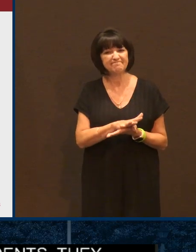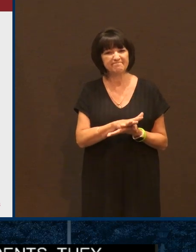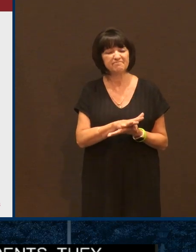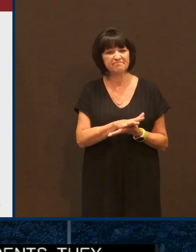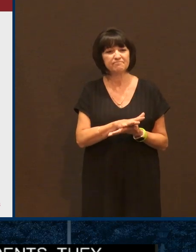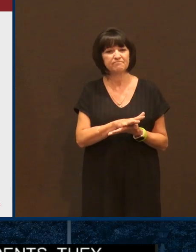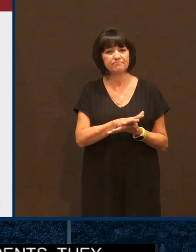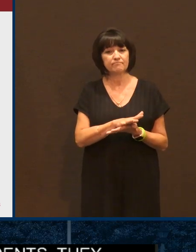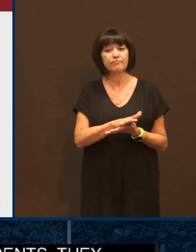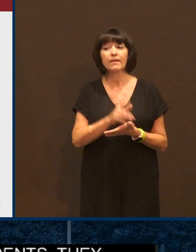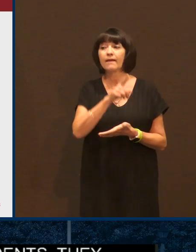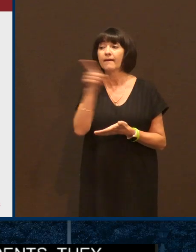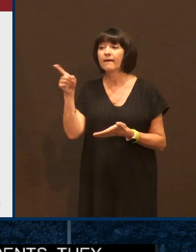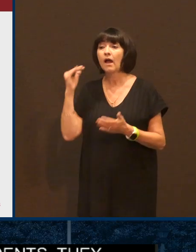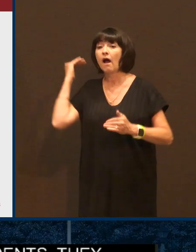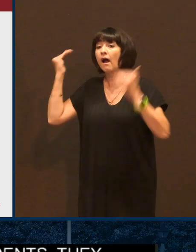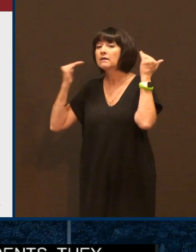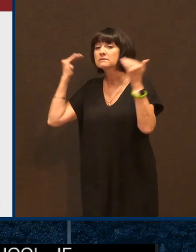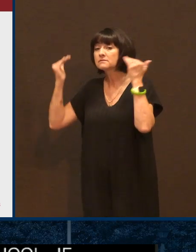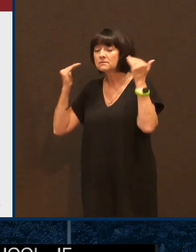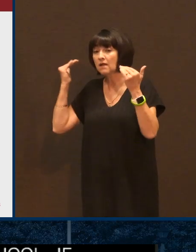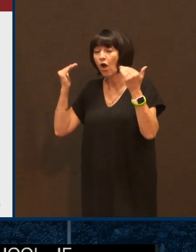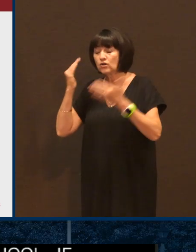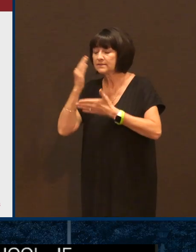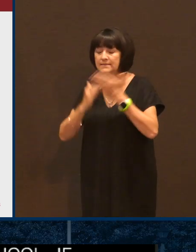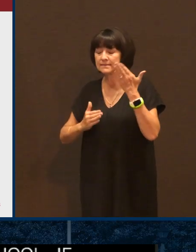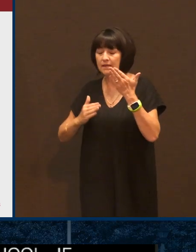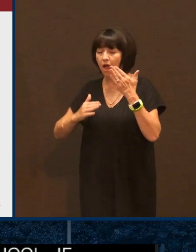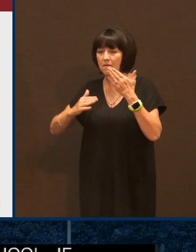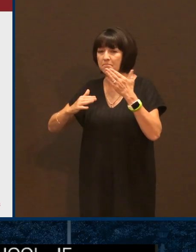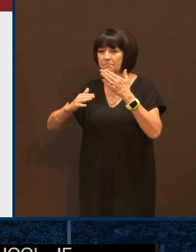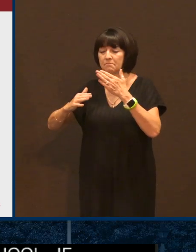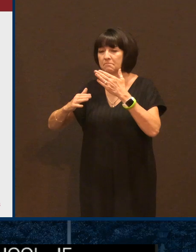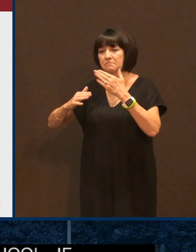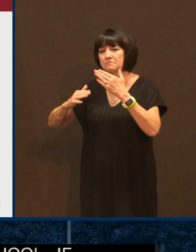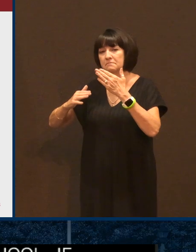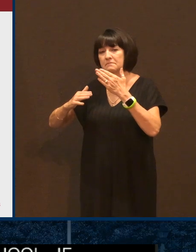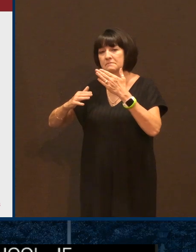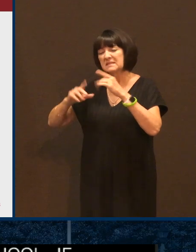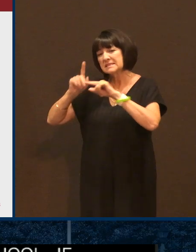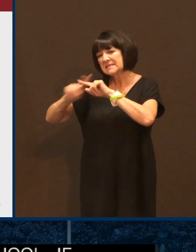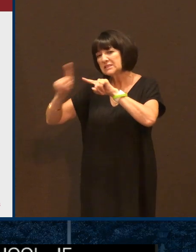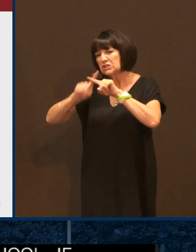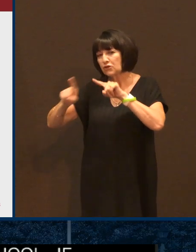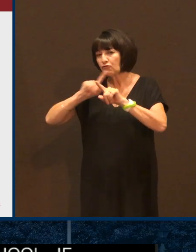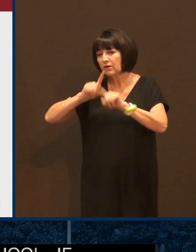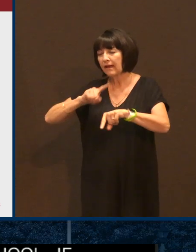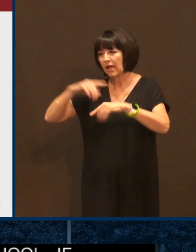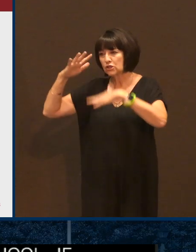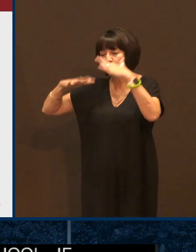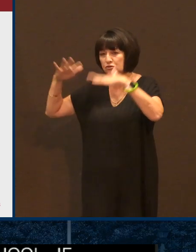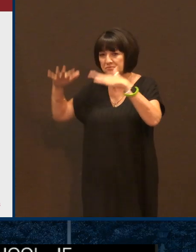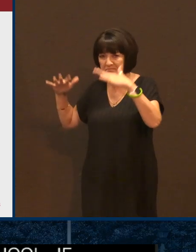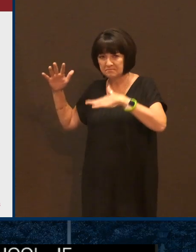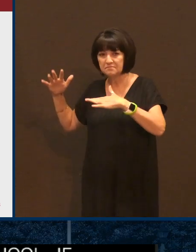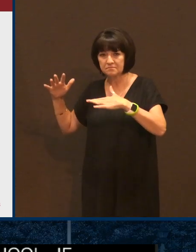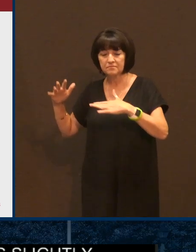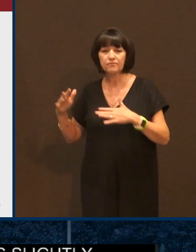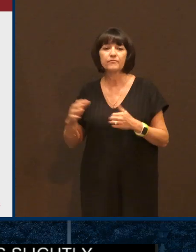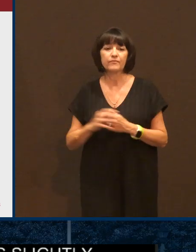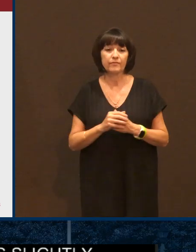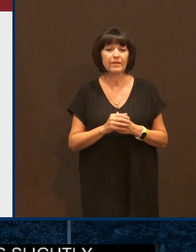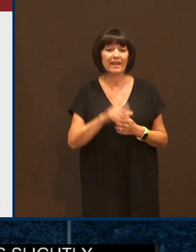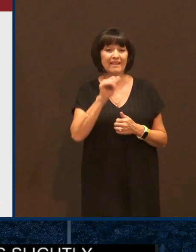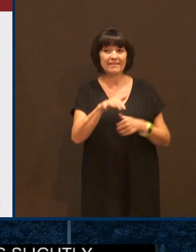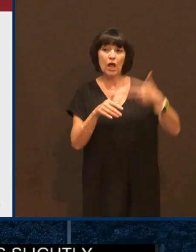what adults might say, that differs slightly. And as you look at these three specific questions